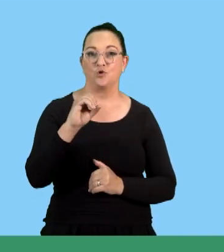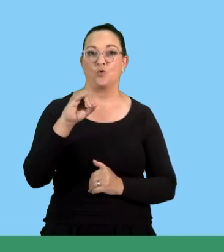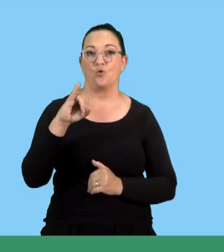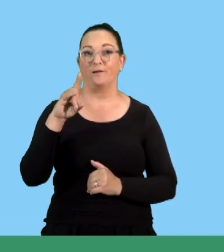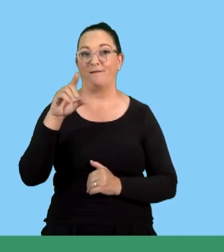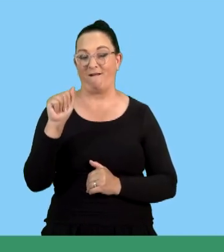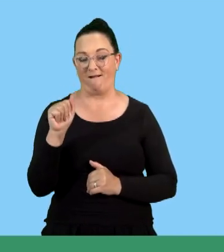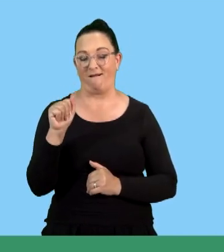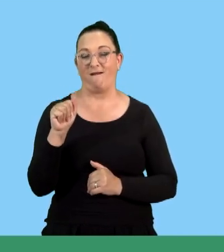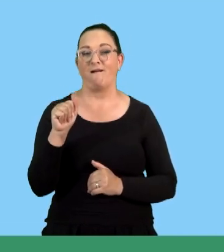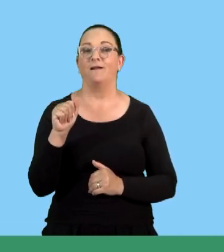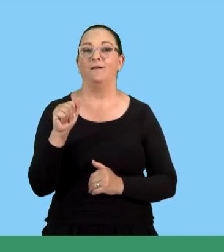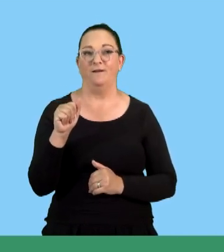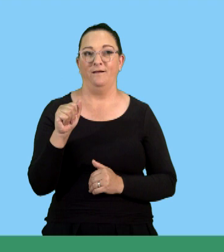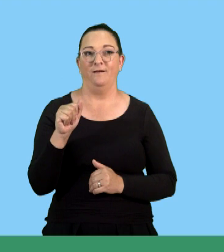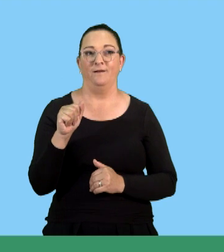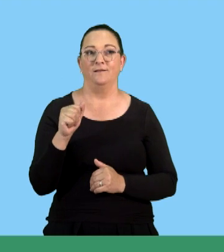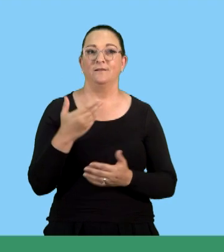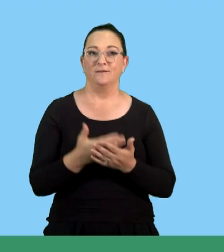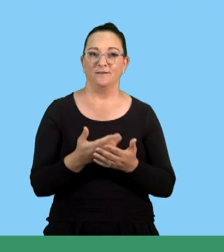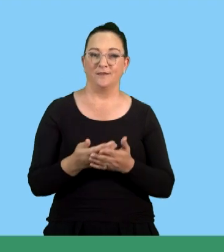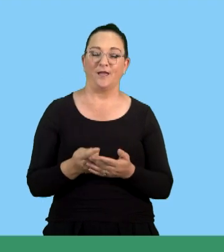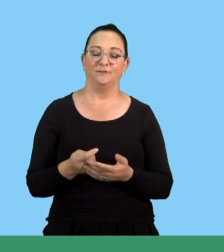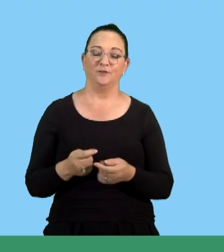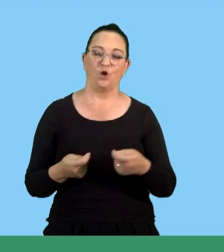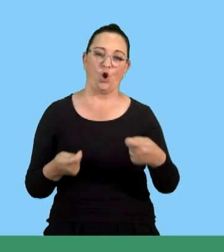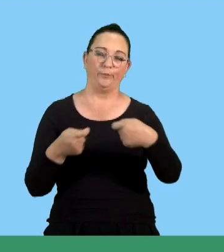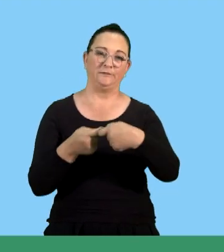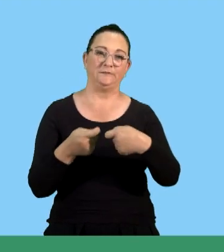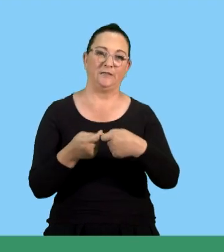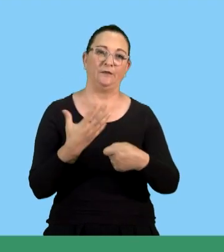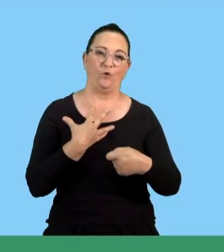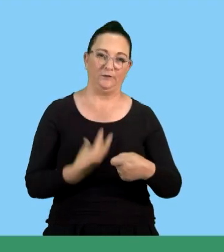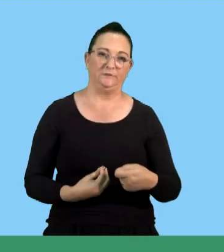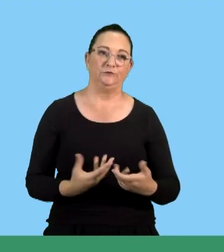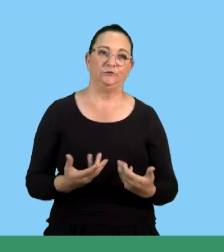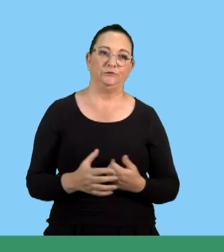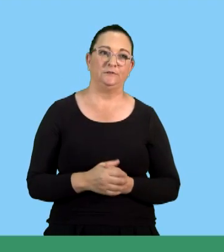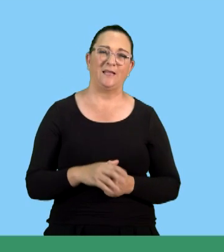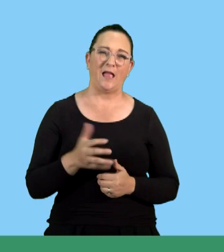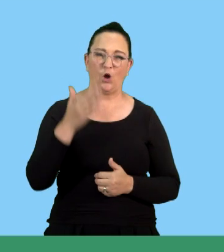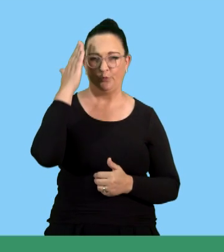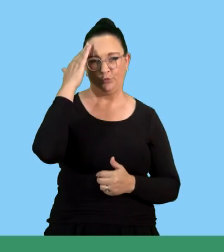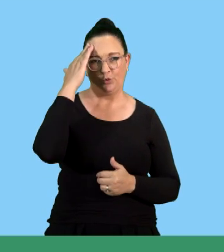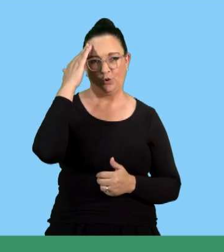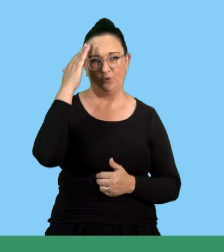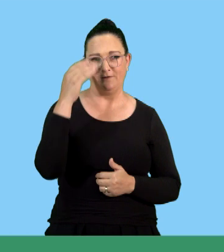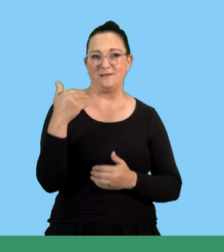is the Compensation for Occupational Injuries and Diseases Act. And then, but how do we know? They spoke